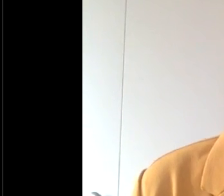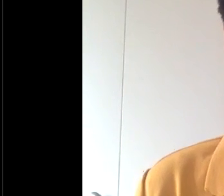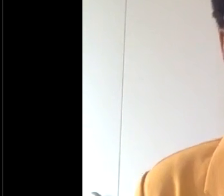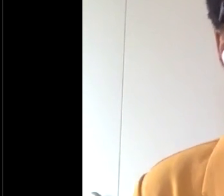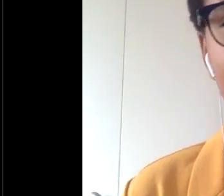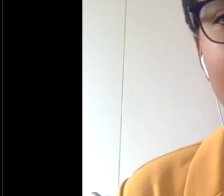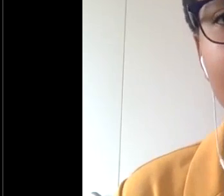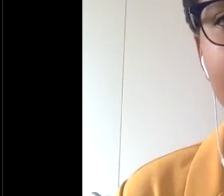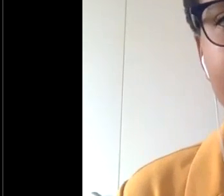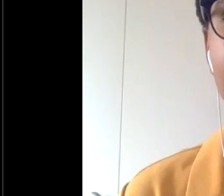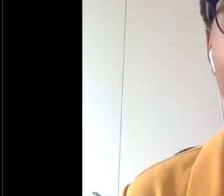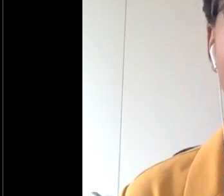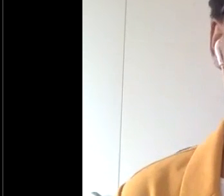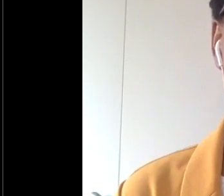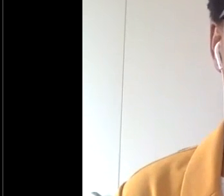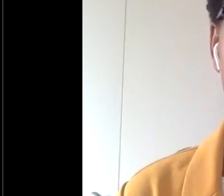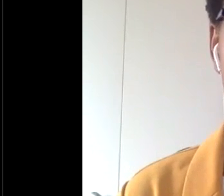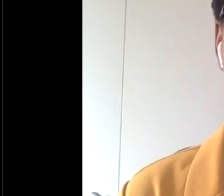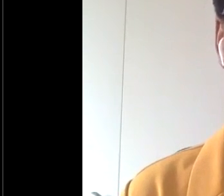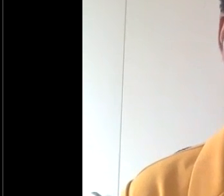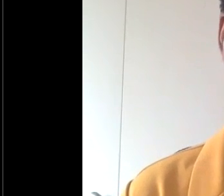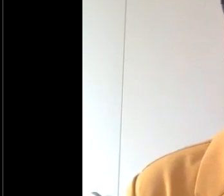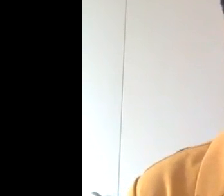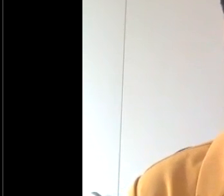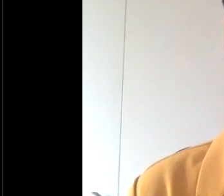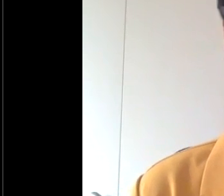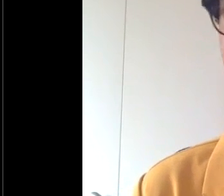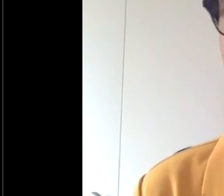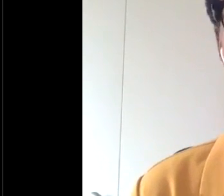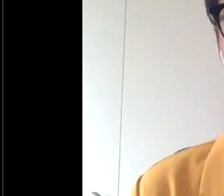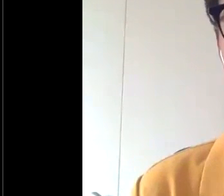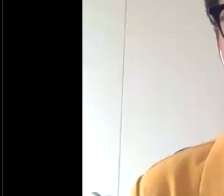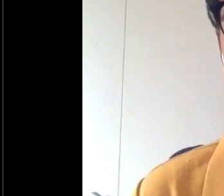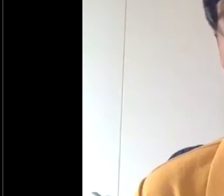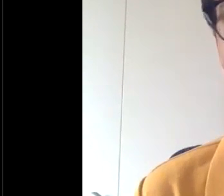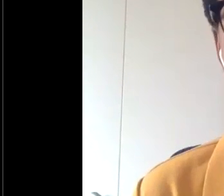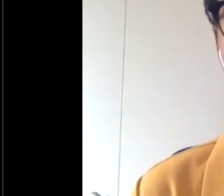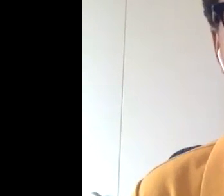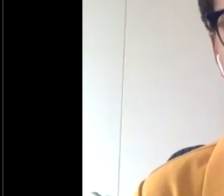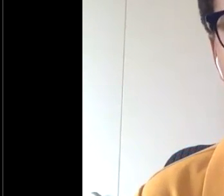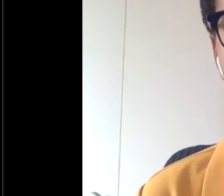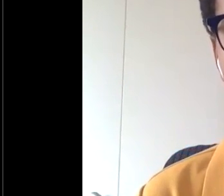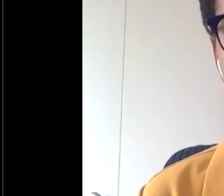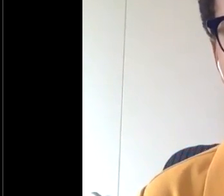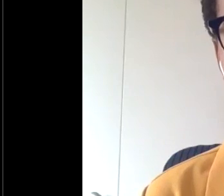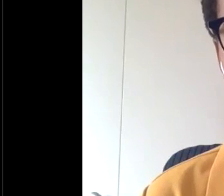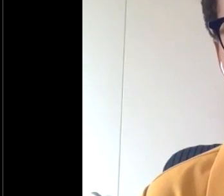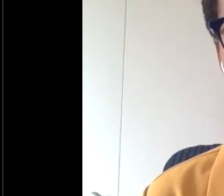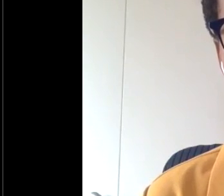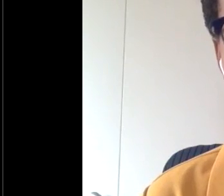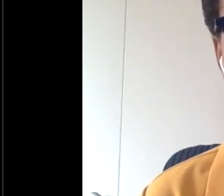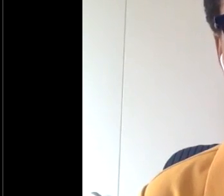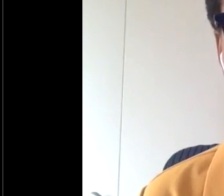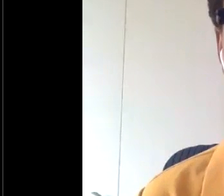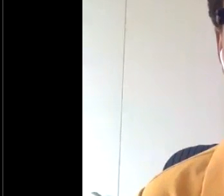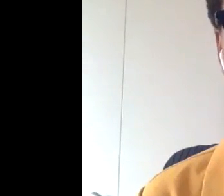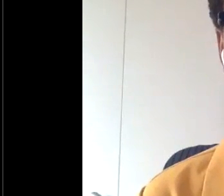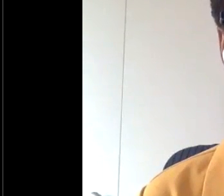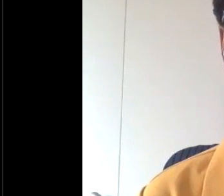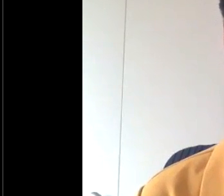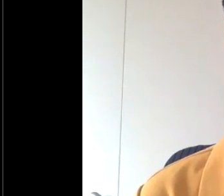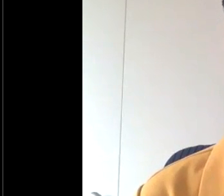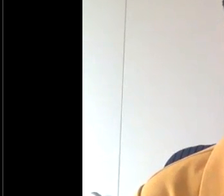yeah, sort of like what Jamal was saying, there are misperceptions about who has power, or so the types of power and influence that students, undergraduate